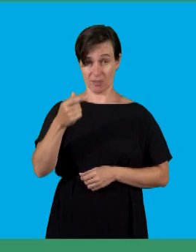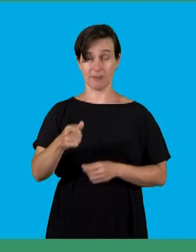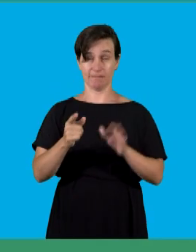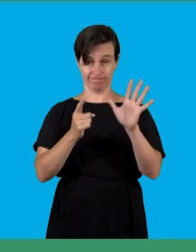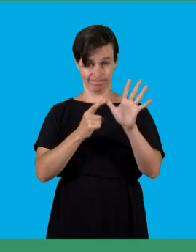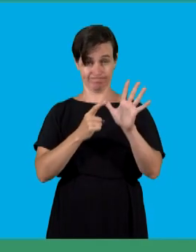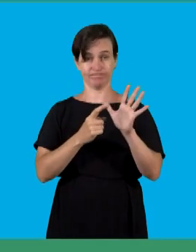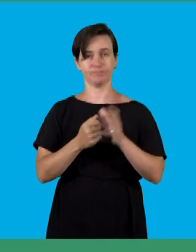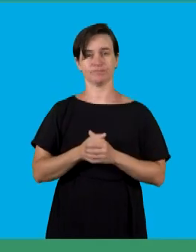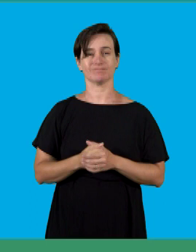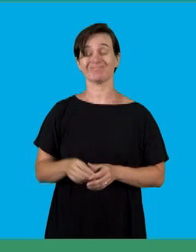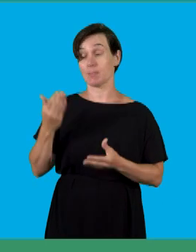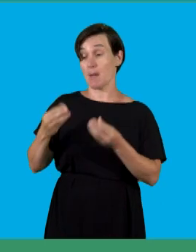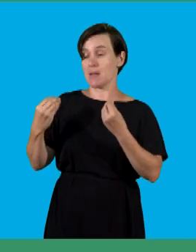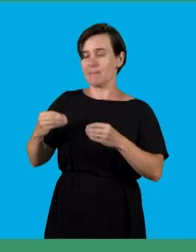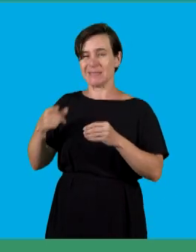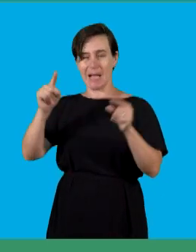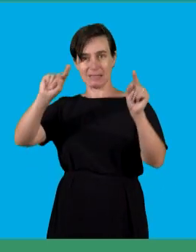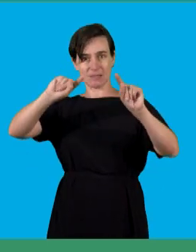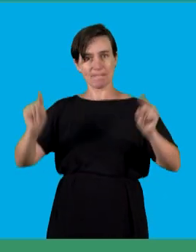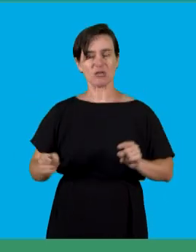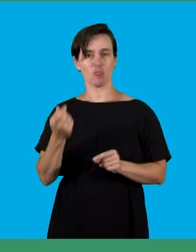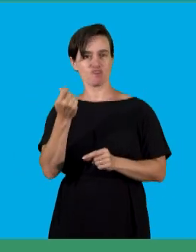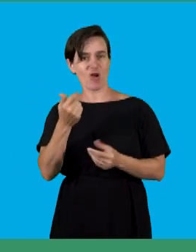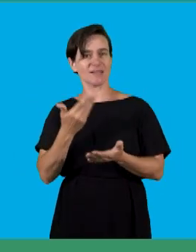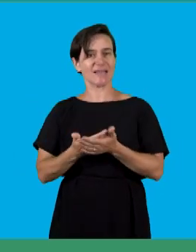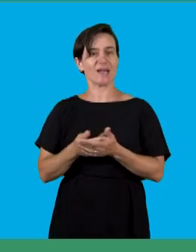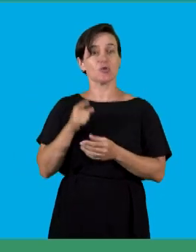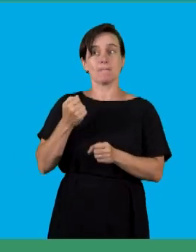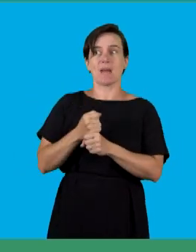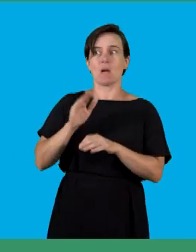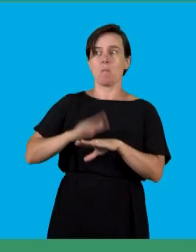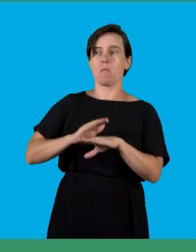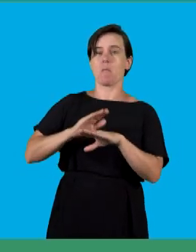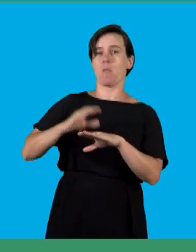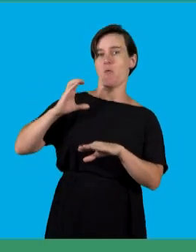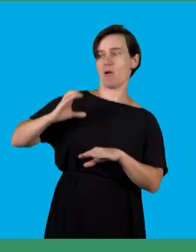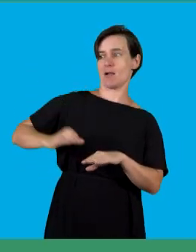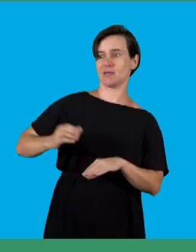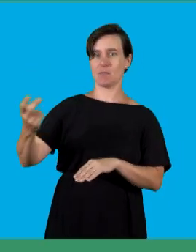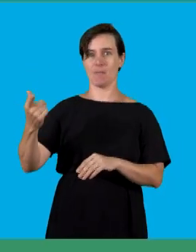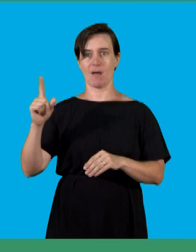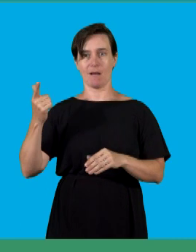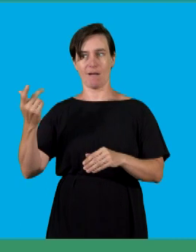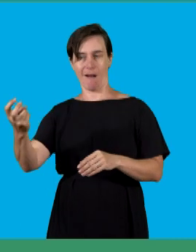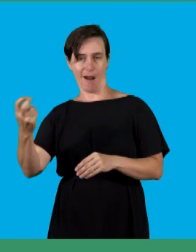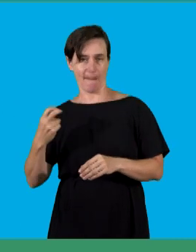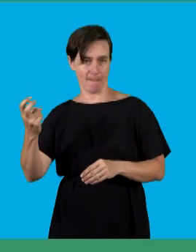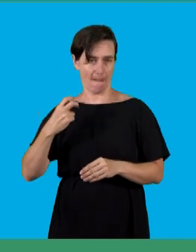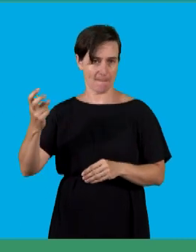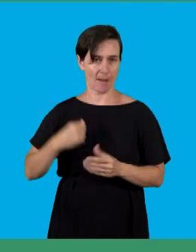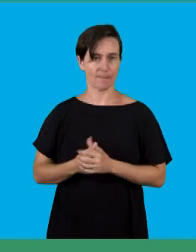or special offers to attract customers. Now you will see when you enter shops that you are going to